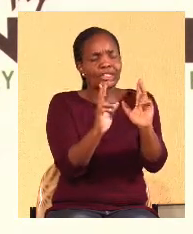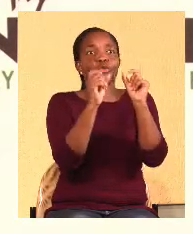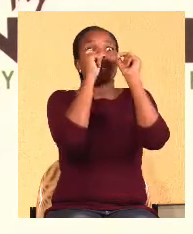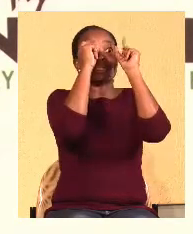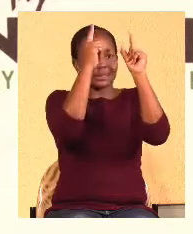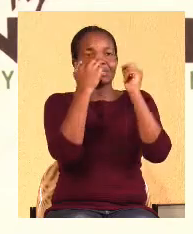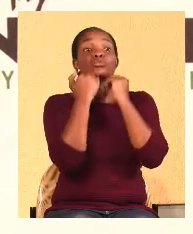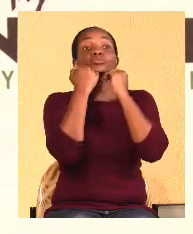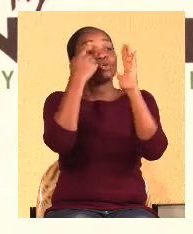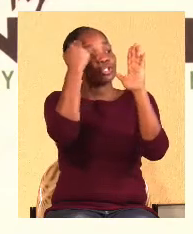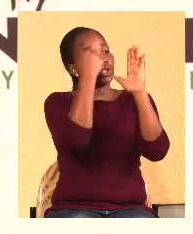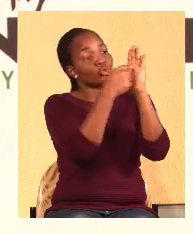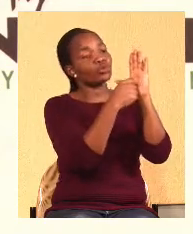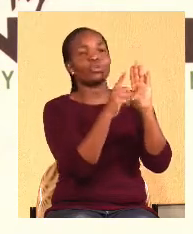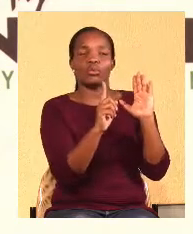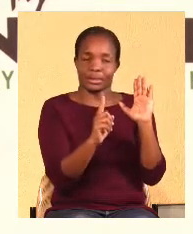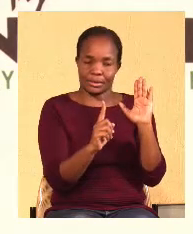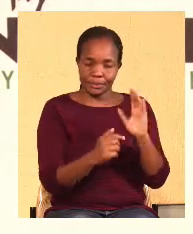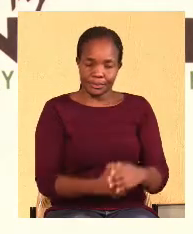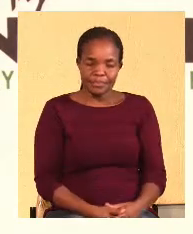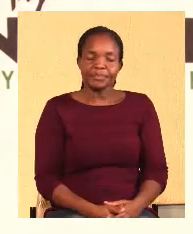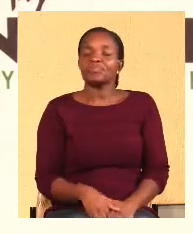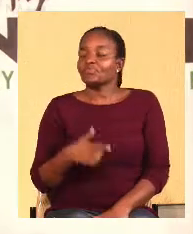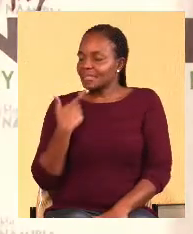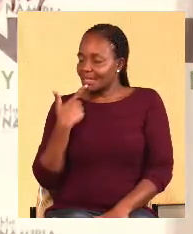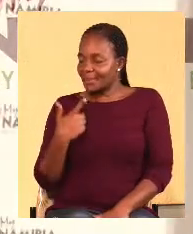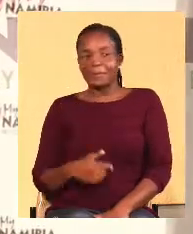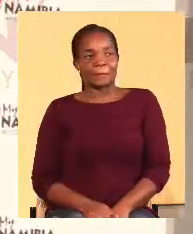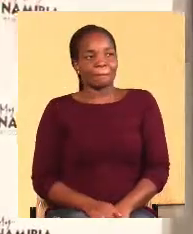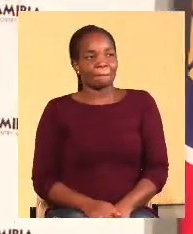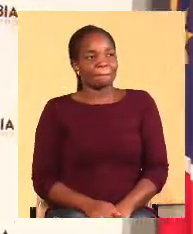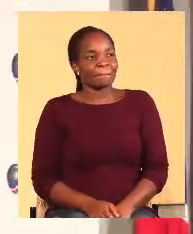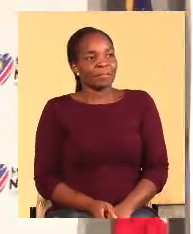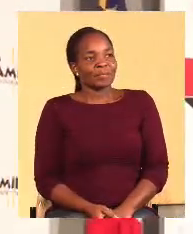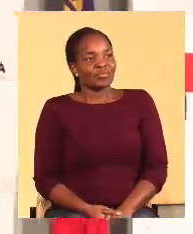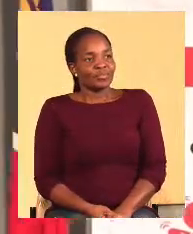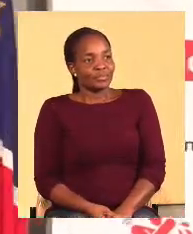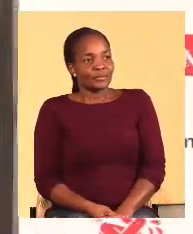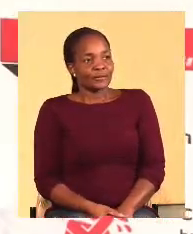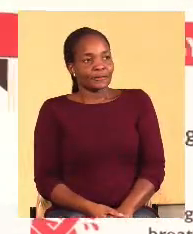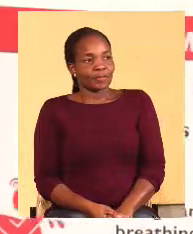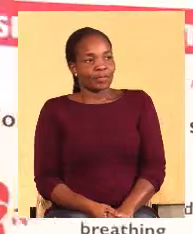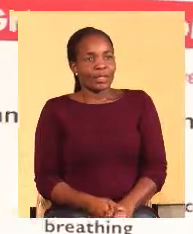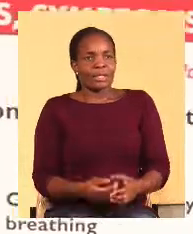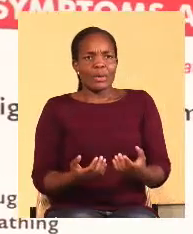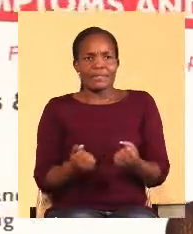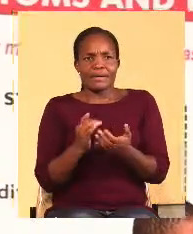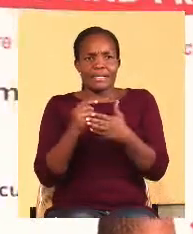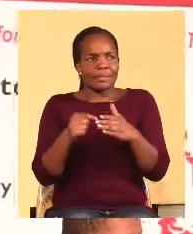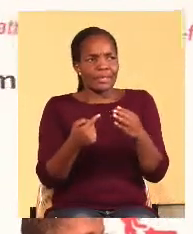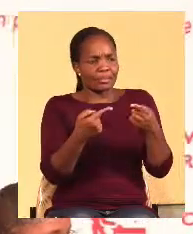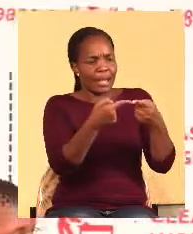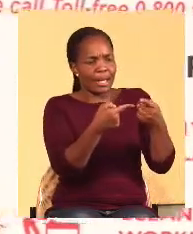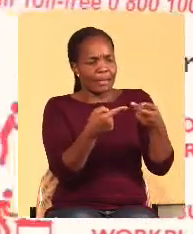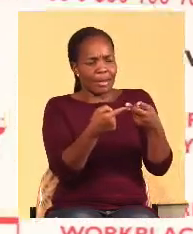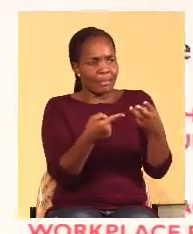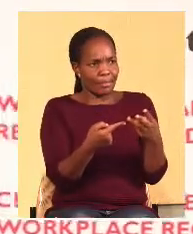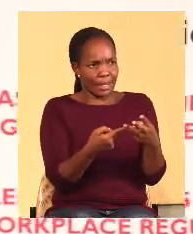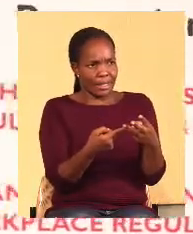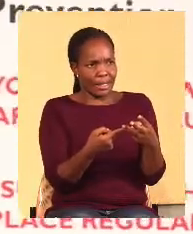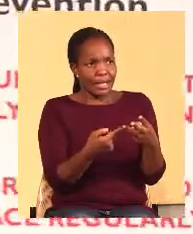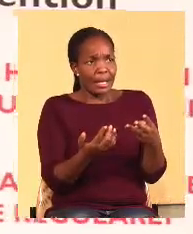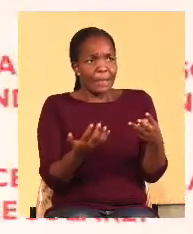main objective of this law. Okay, thank you very much. And now we're going to deal with some specific things that I've picked up. And please, if some